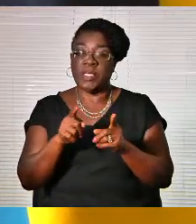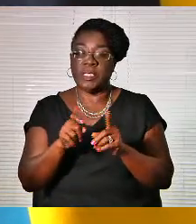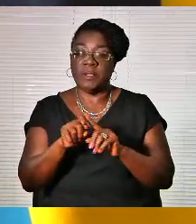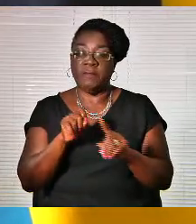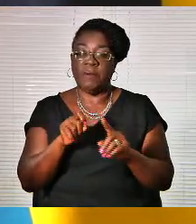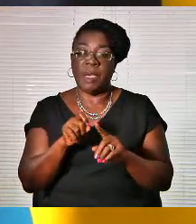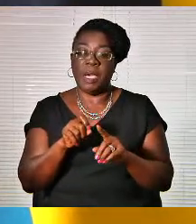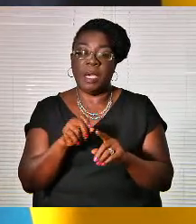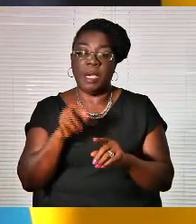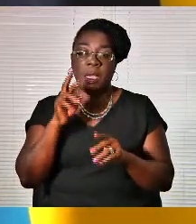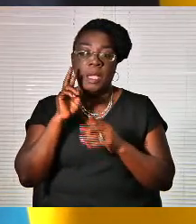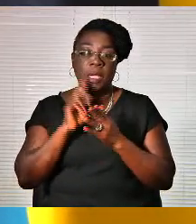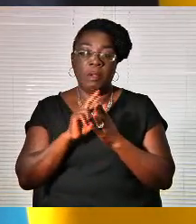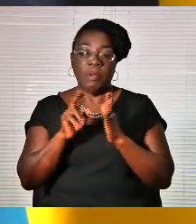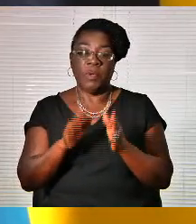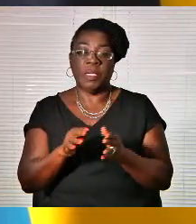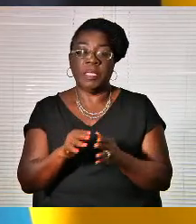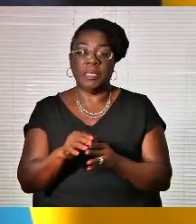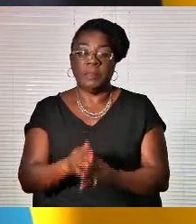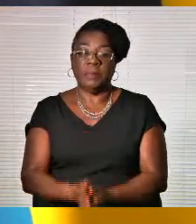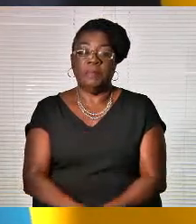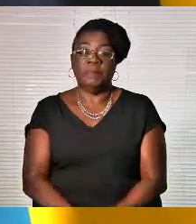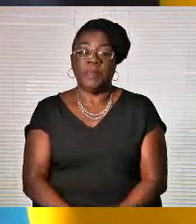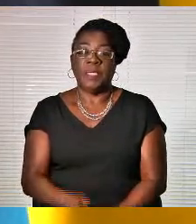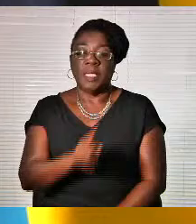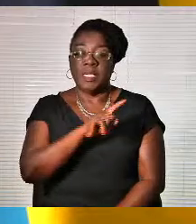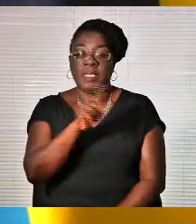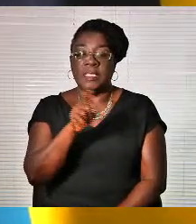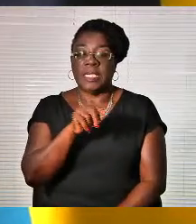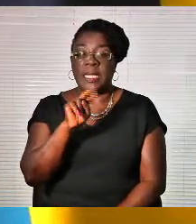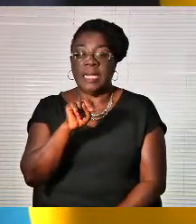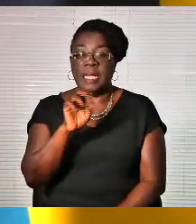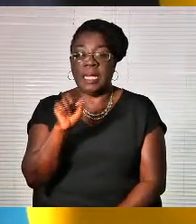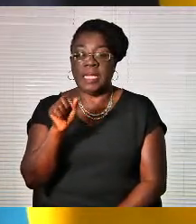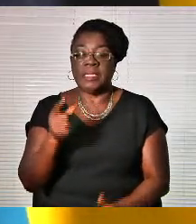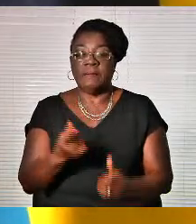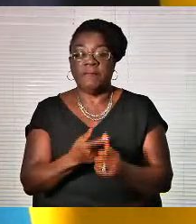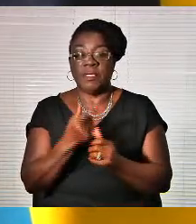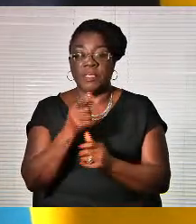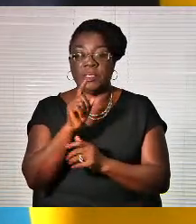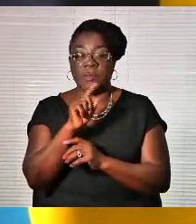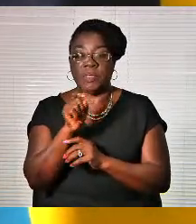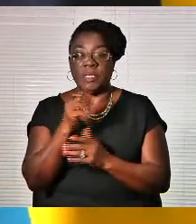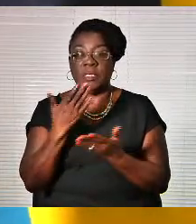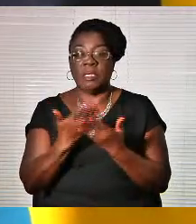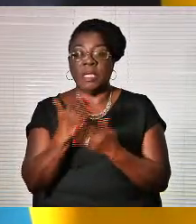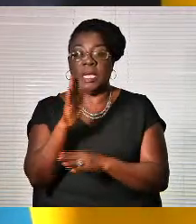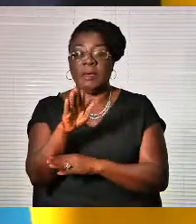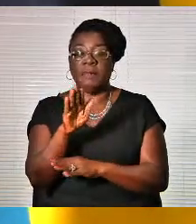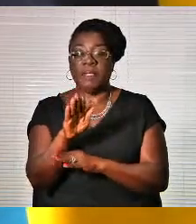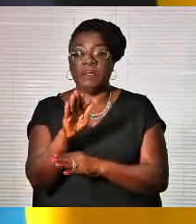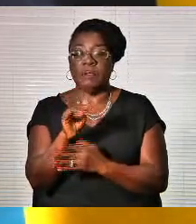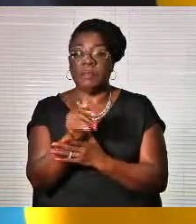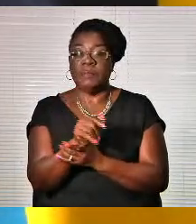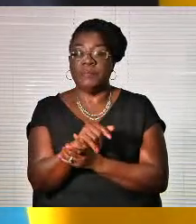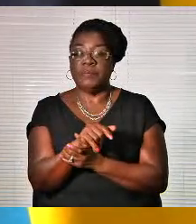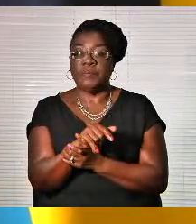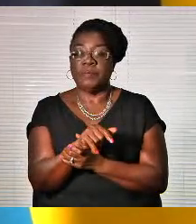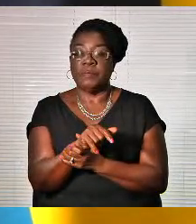Altaviz Munnings, ZNS. Good afternoon, ma'am. How you doing? I'm good.